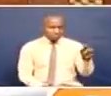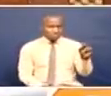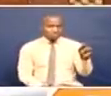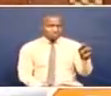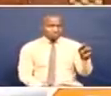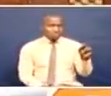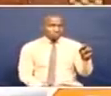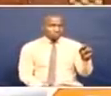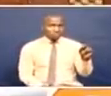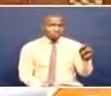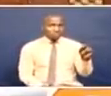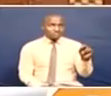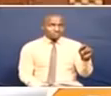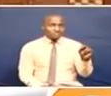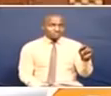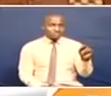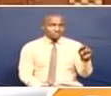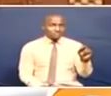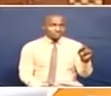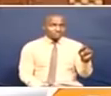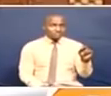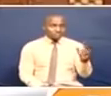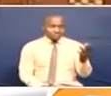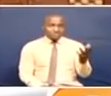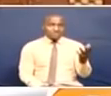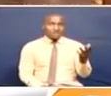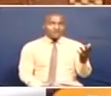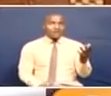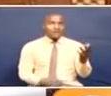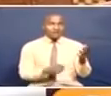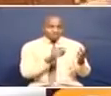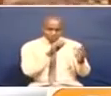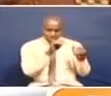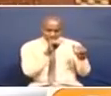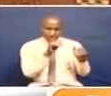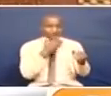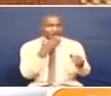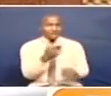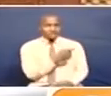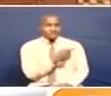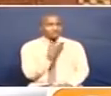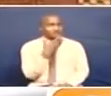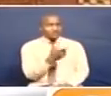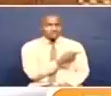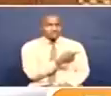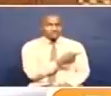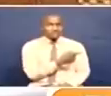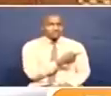What do you want now? No. Jeff, before I say that, can I respond? Yeah, sure. A right of